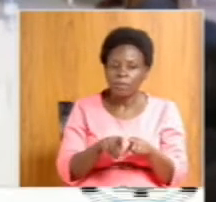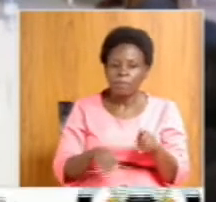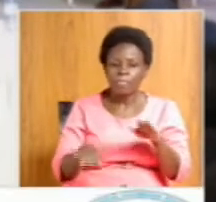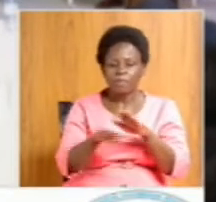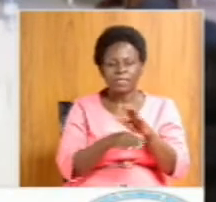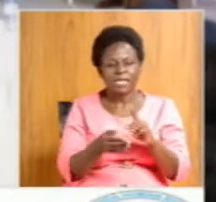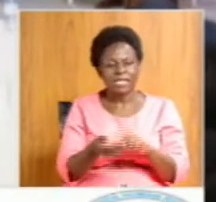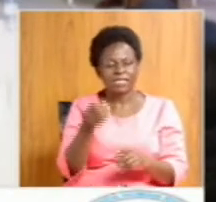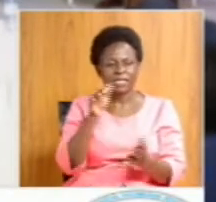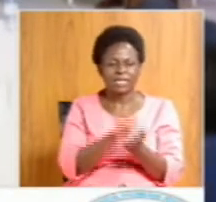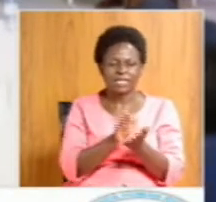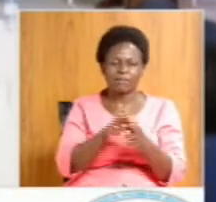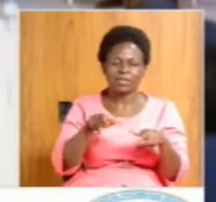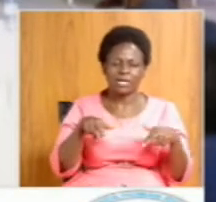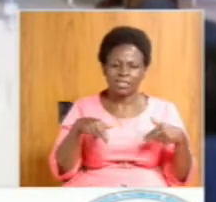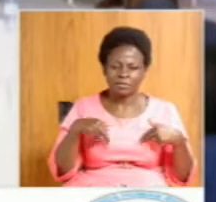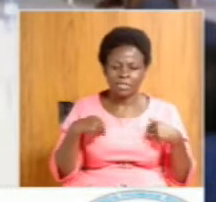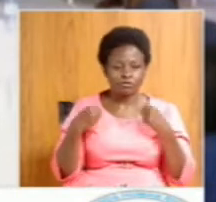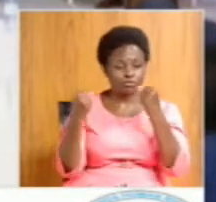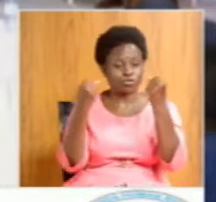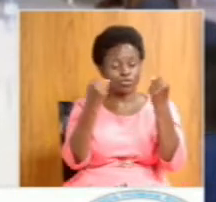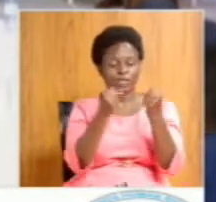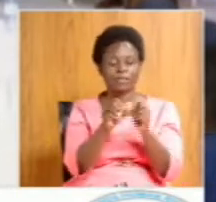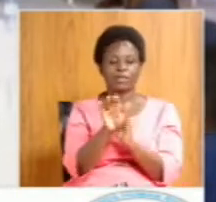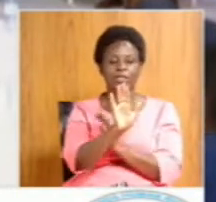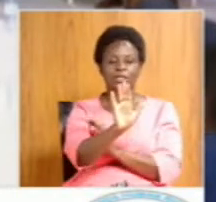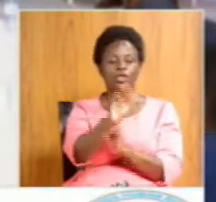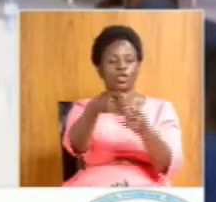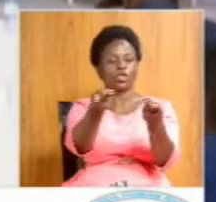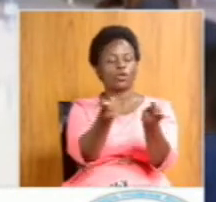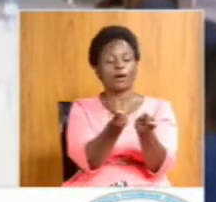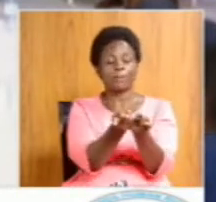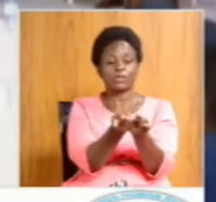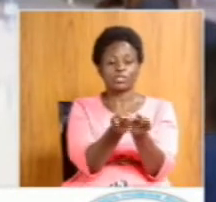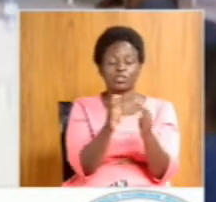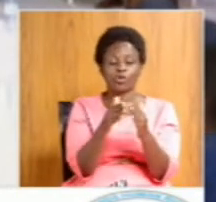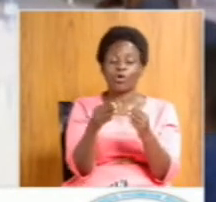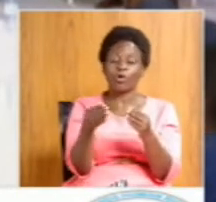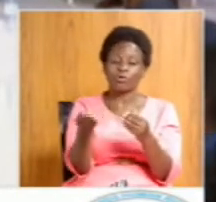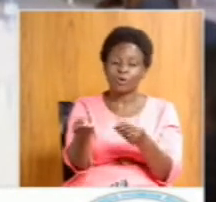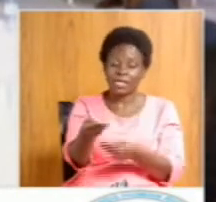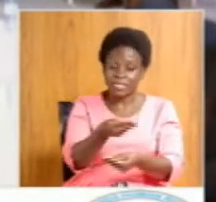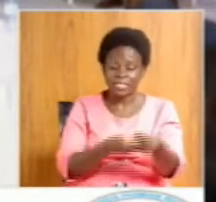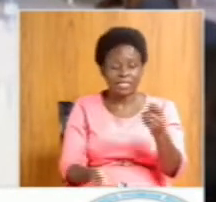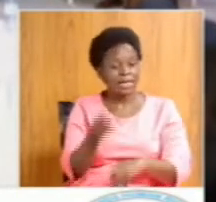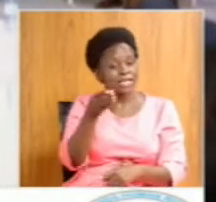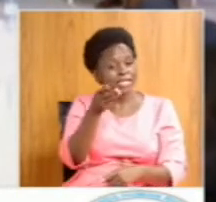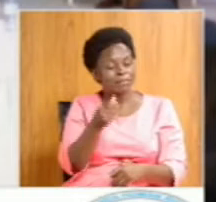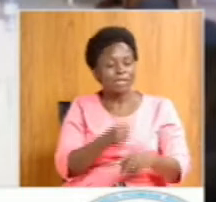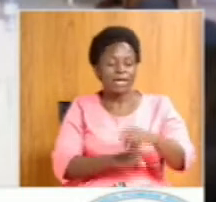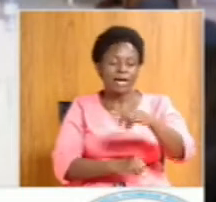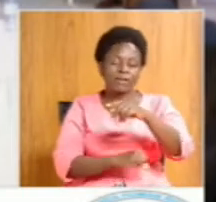basically get it and keep it as a reserve to strengthen your position domestically or you can exchange it and get some money and